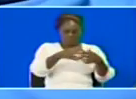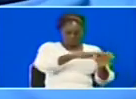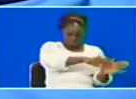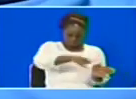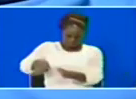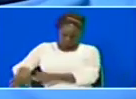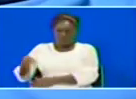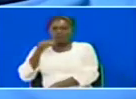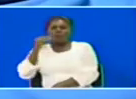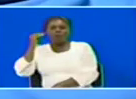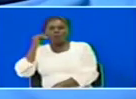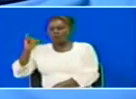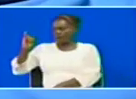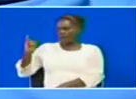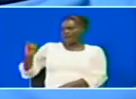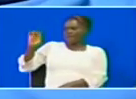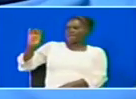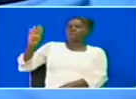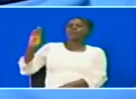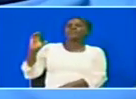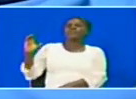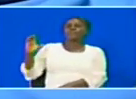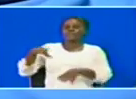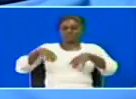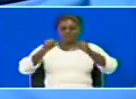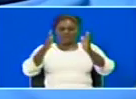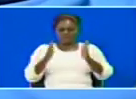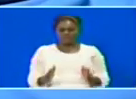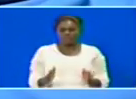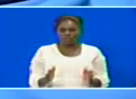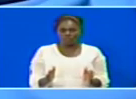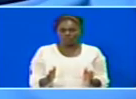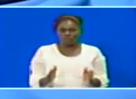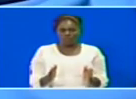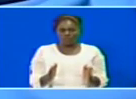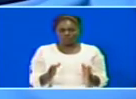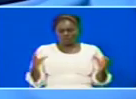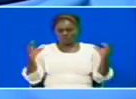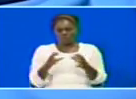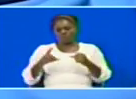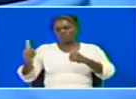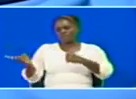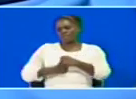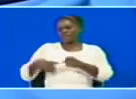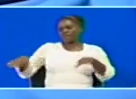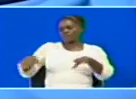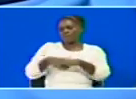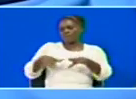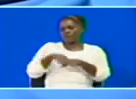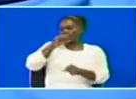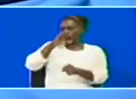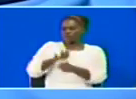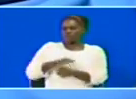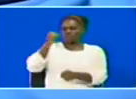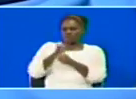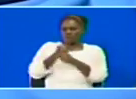Back home, the Independent Electoral and Boundaries Commission chairperson Wafula Chebukati and his team of six commissioners have pledged to work